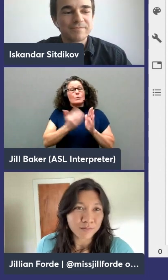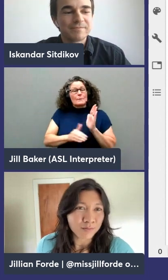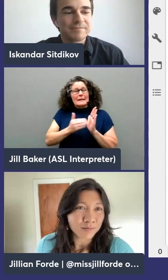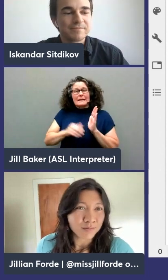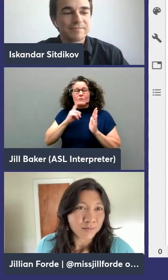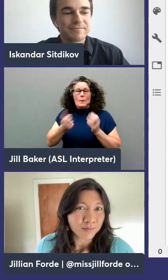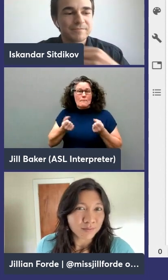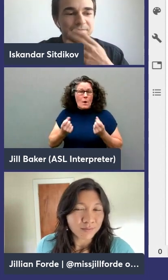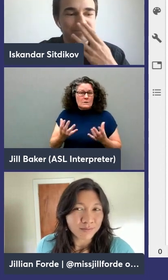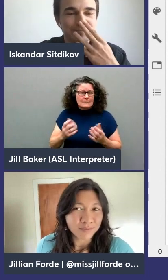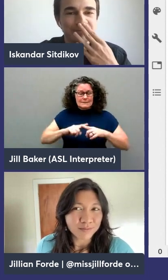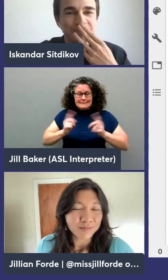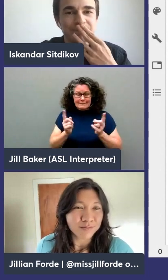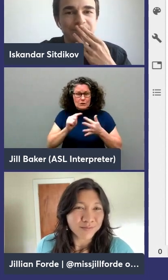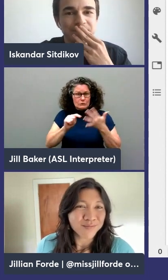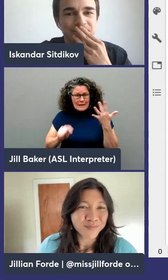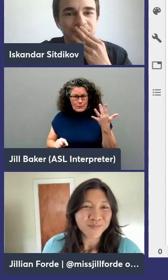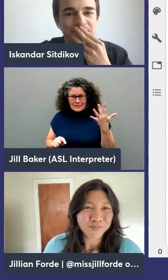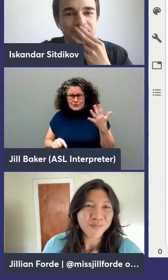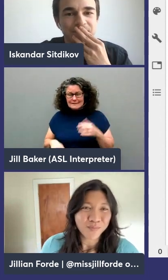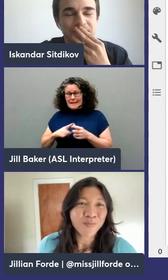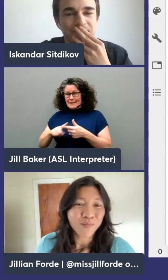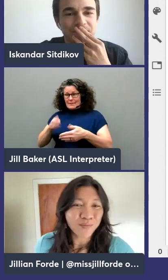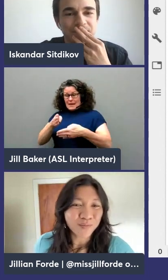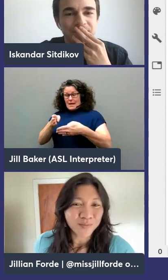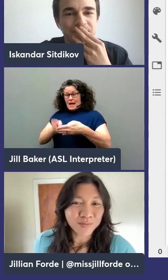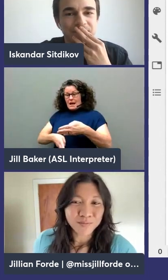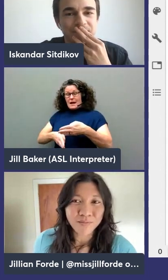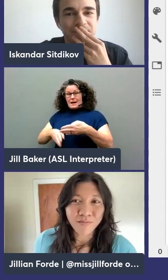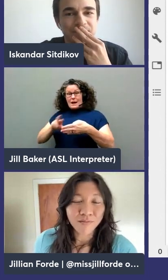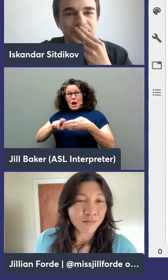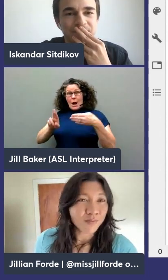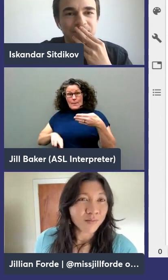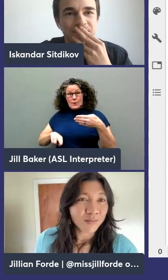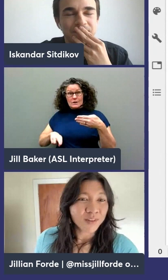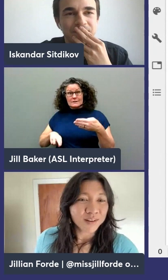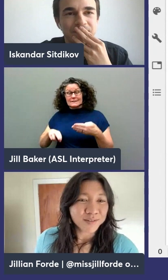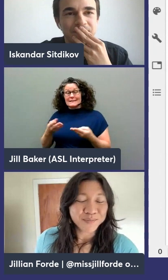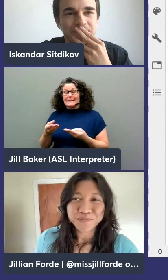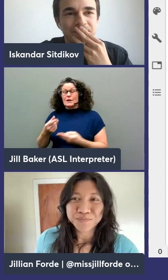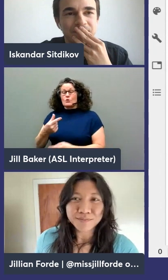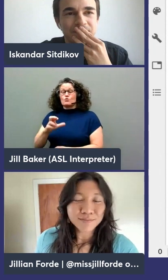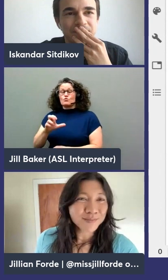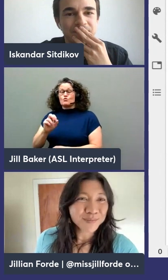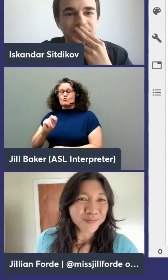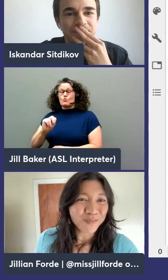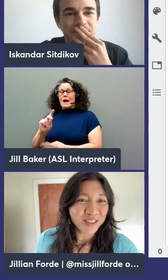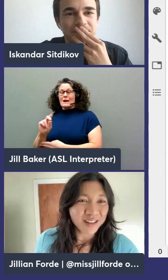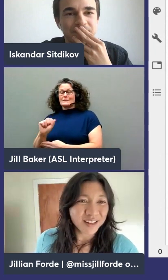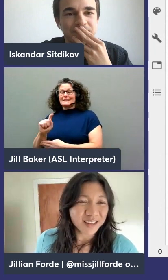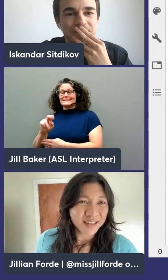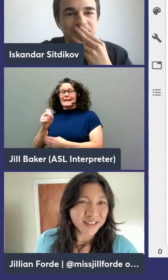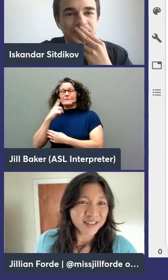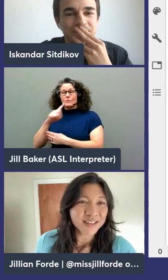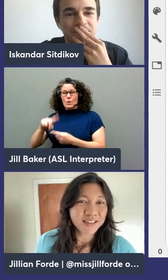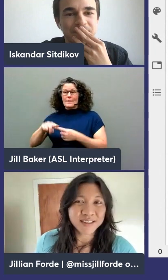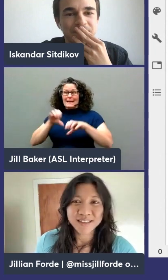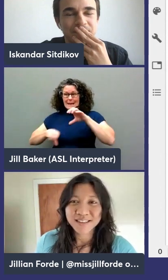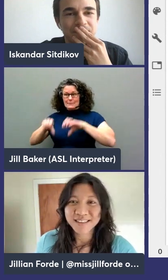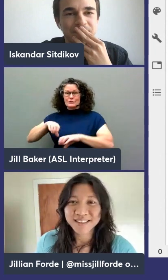iterations, at the end of it, the output of the quantum circuit is the ground state of the chemistry Hamiltonian.